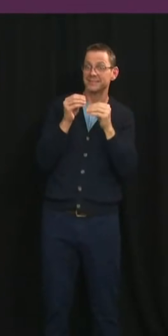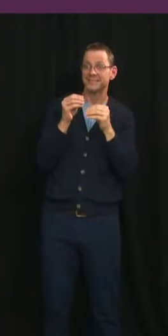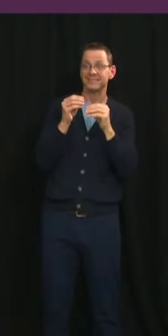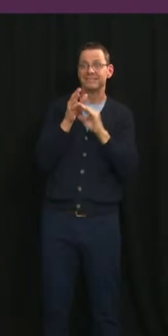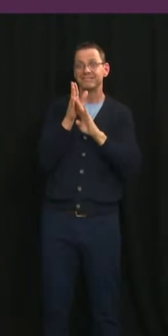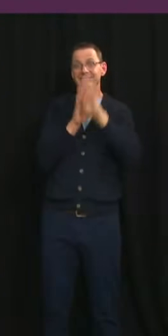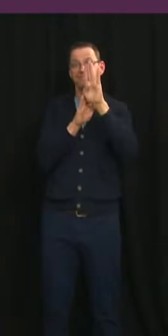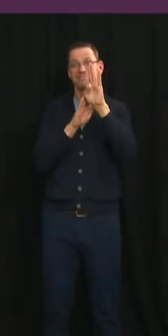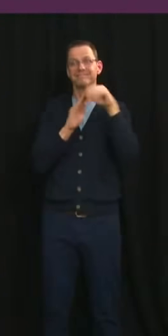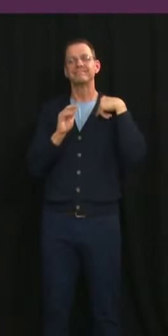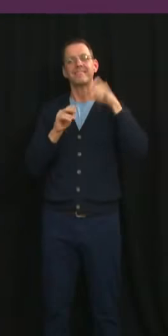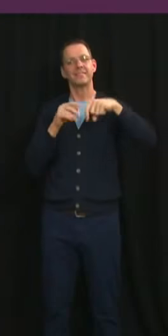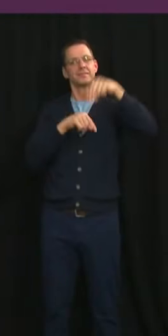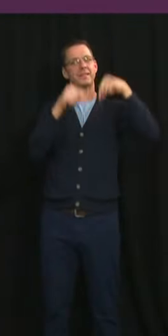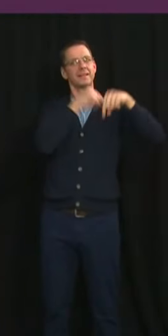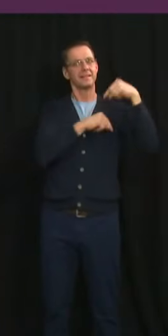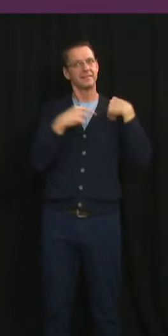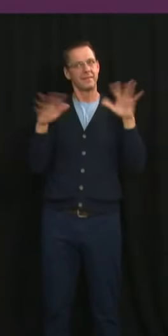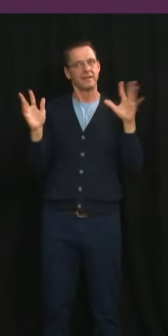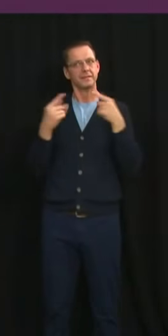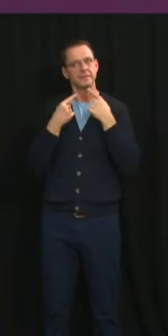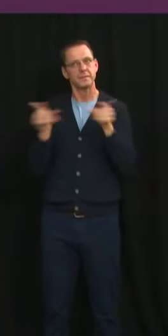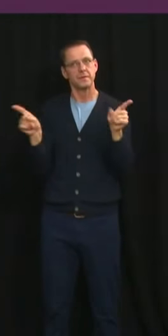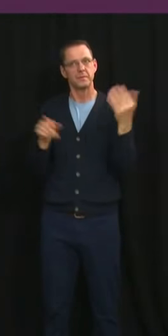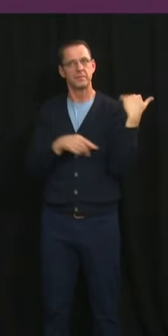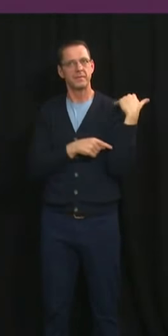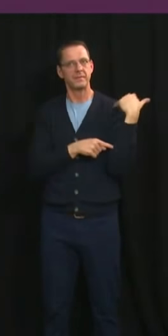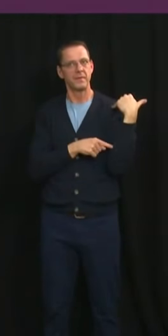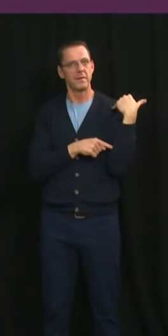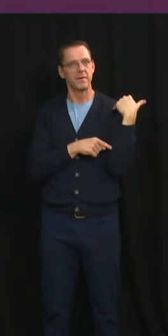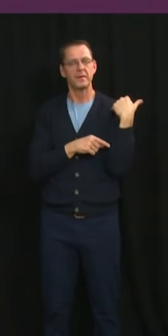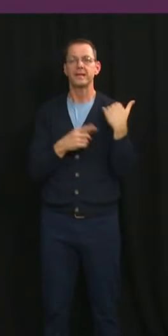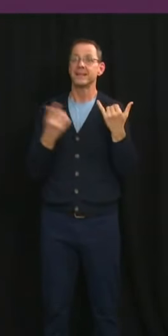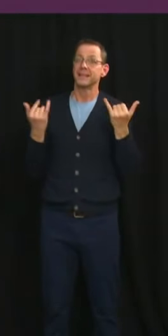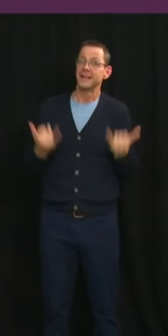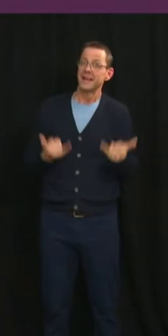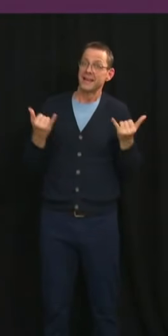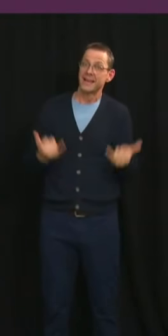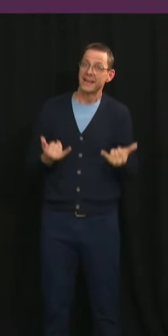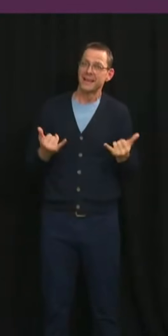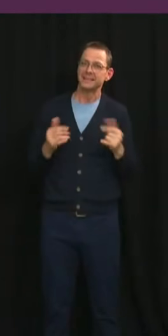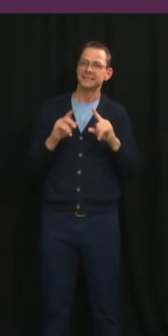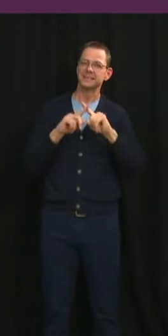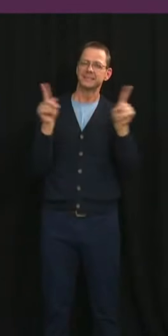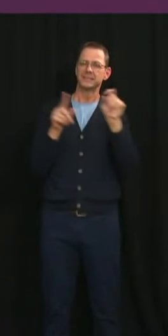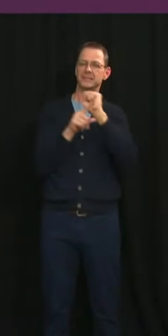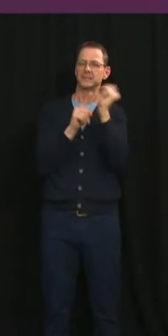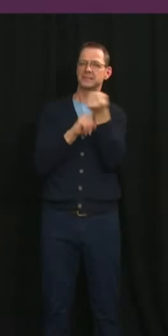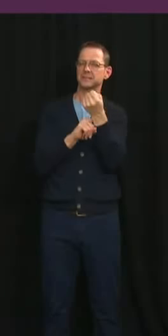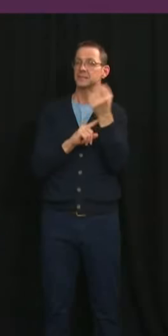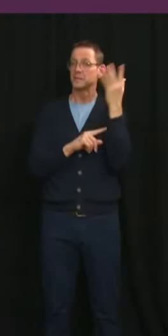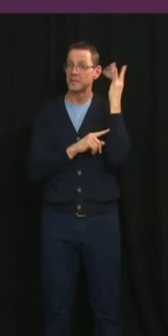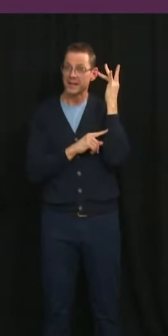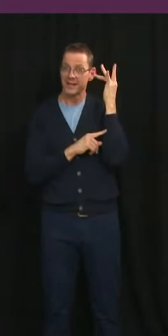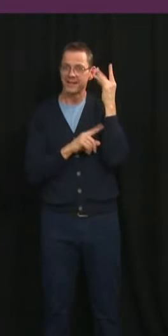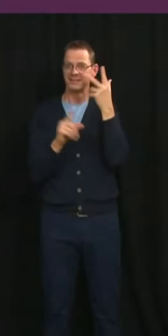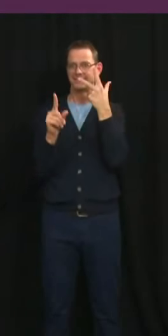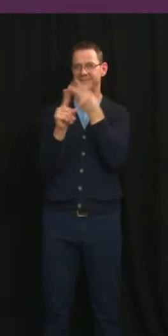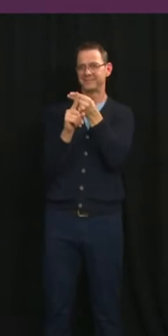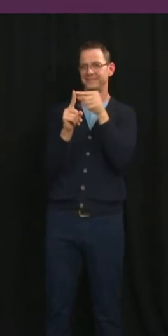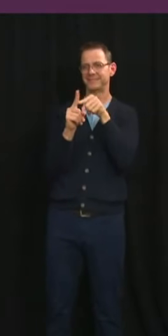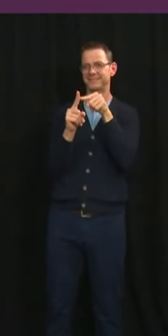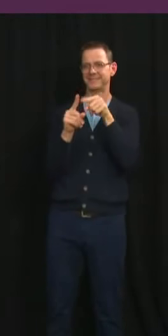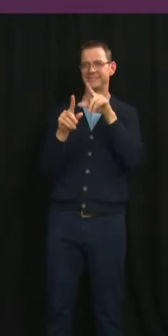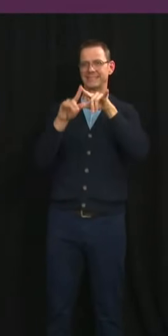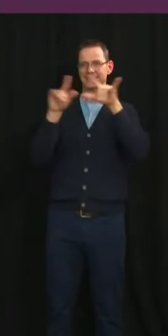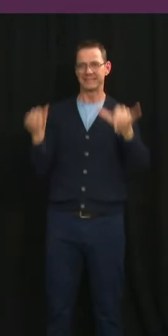and the end of June, what we see is the vaccines becoming the dominant factor here. So